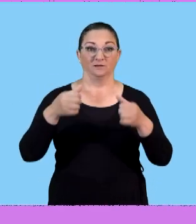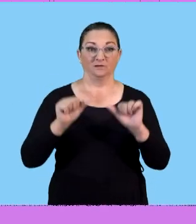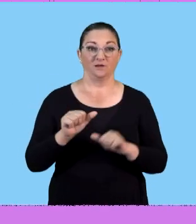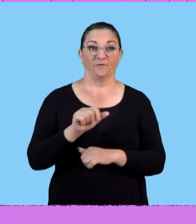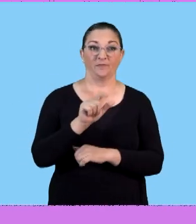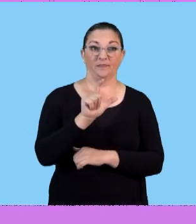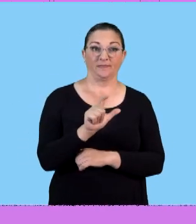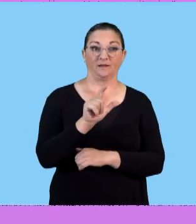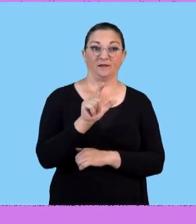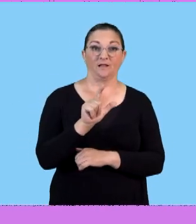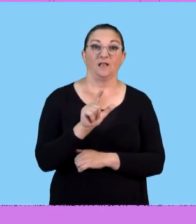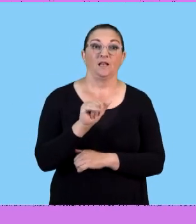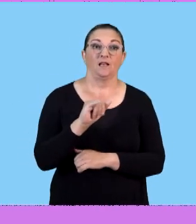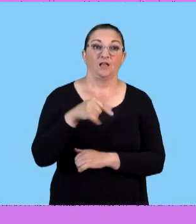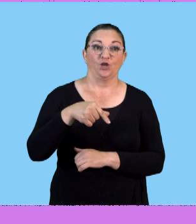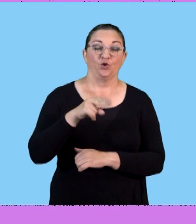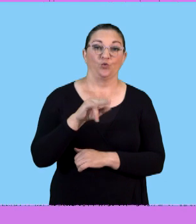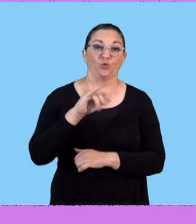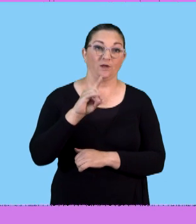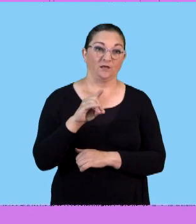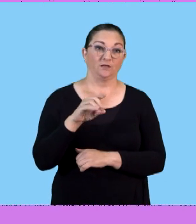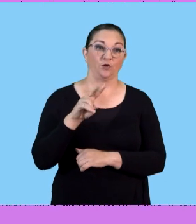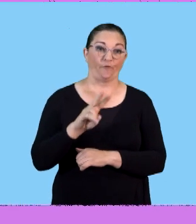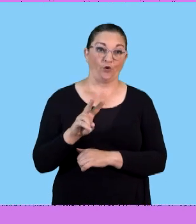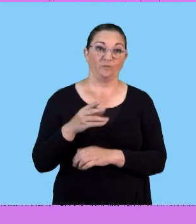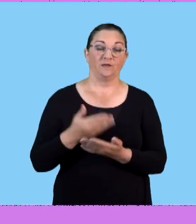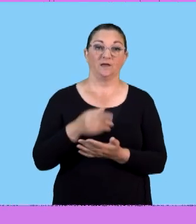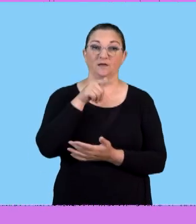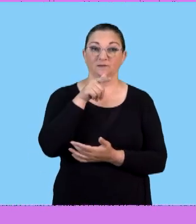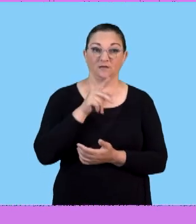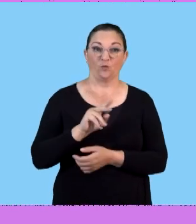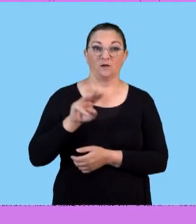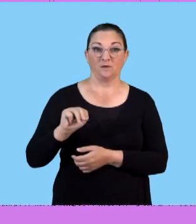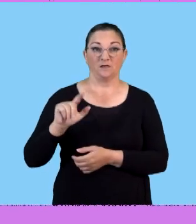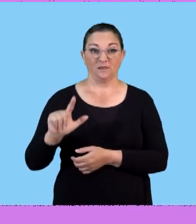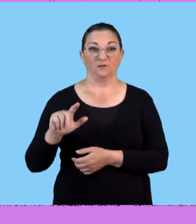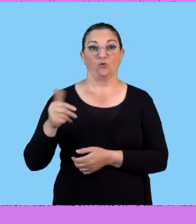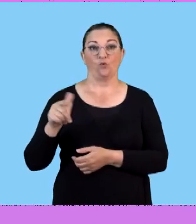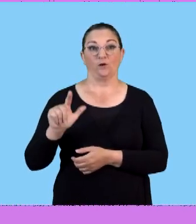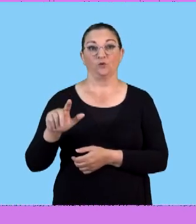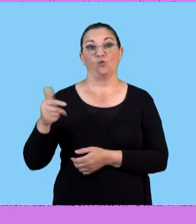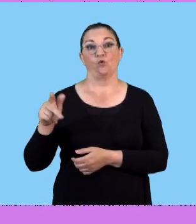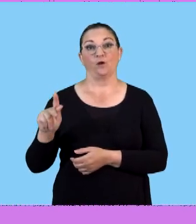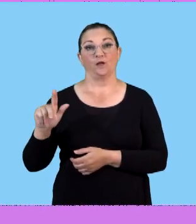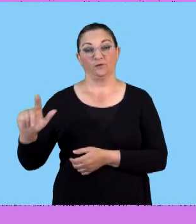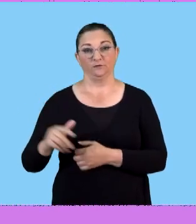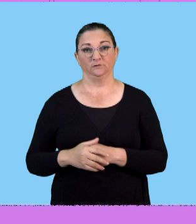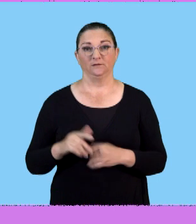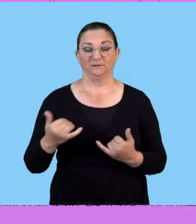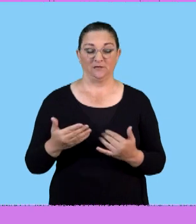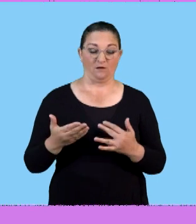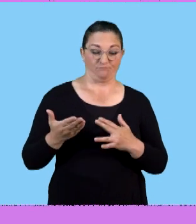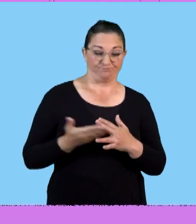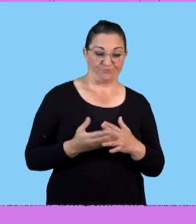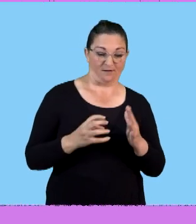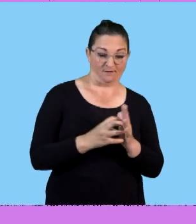etc. Then in terms of liquid volume, we refer to it as milliliters, liters, or